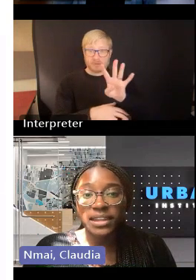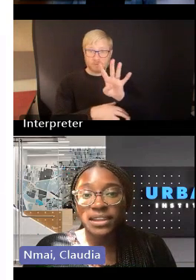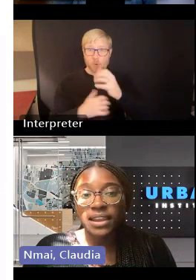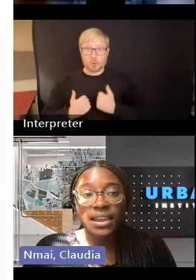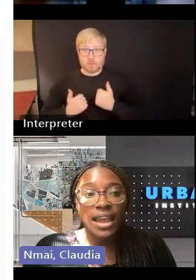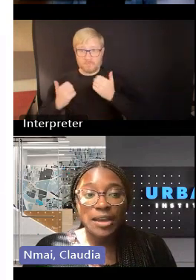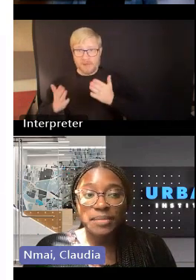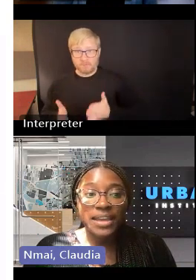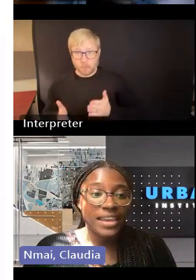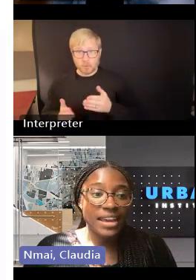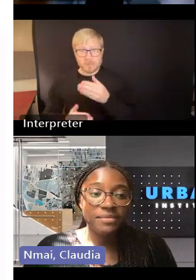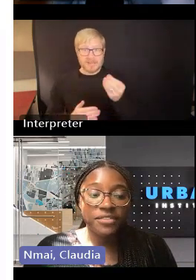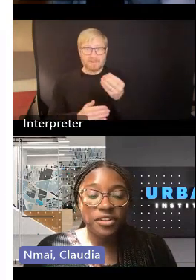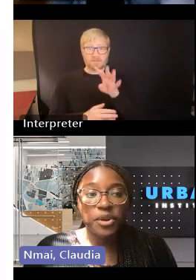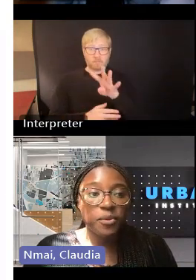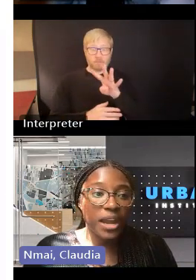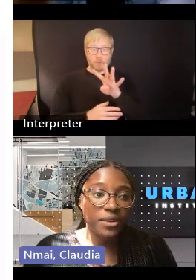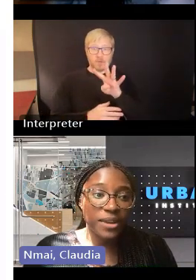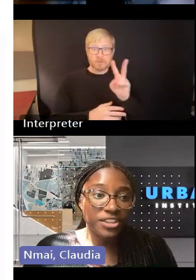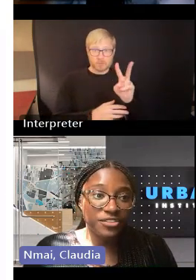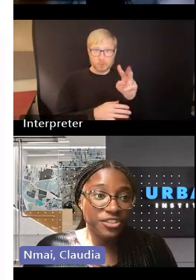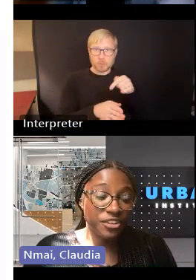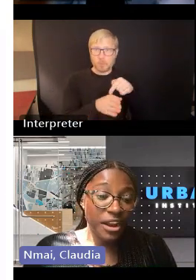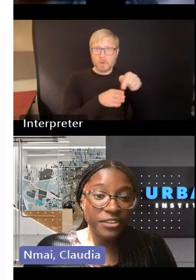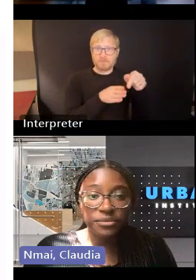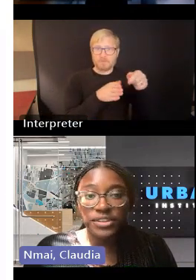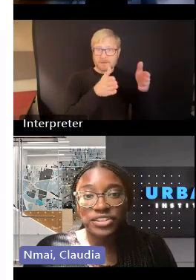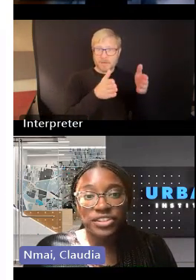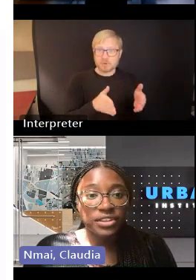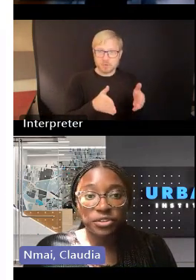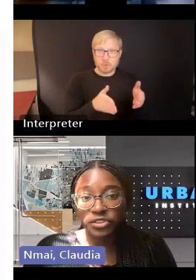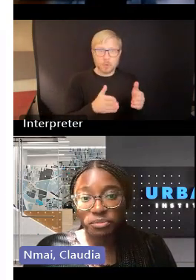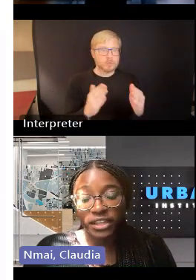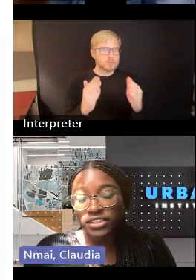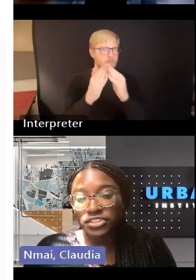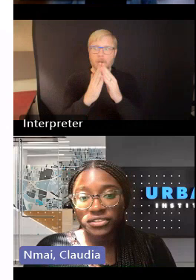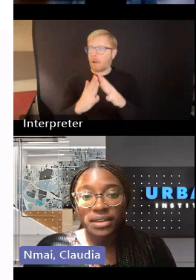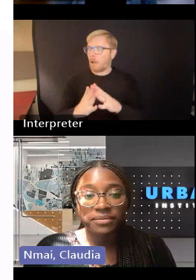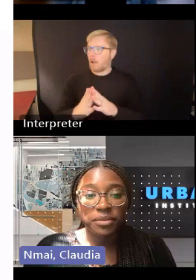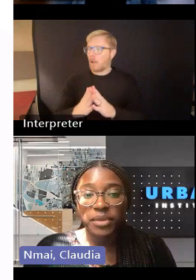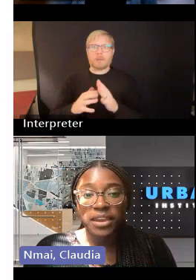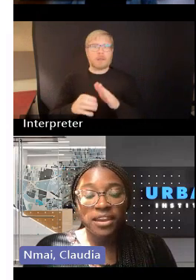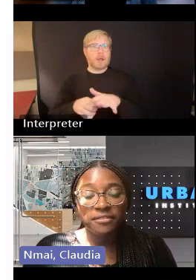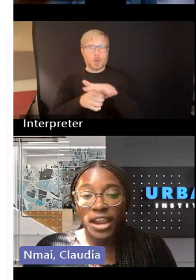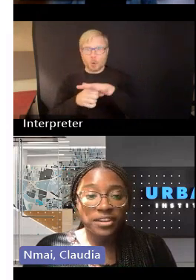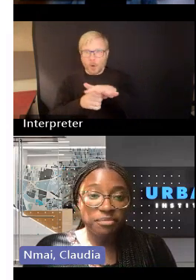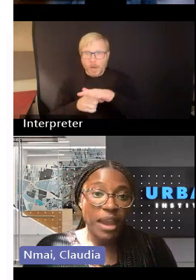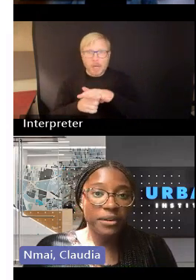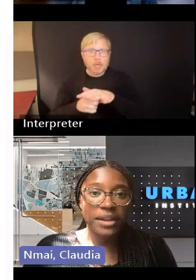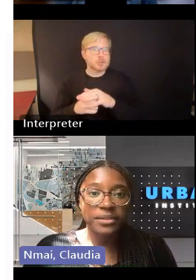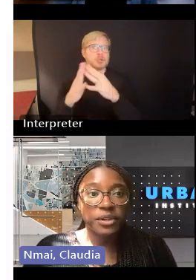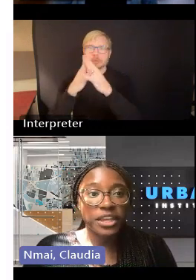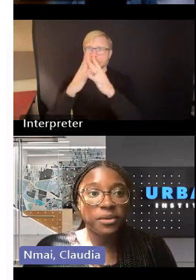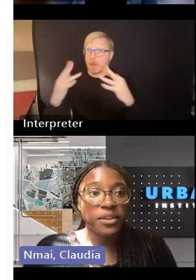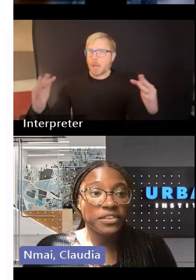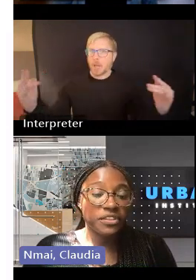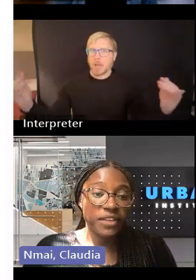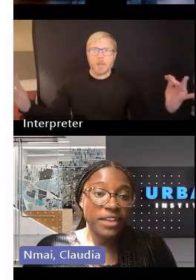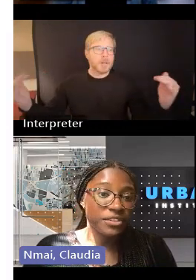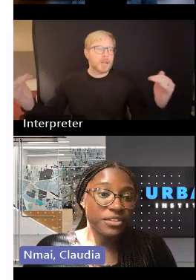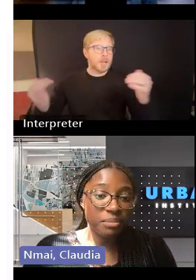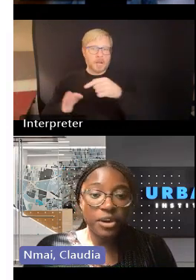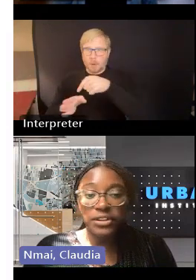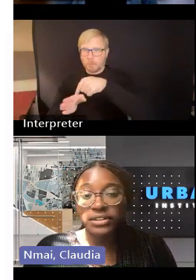who participated, and they come from a wide range of geographic regions, and also the practitioners come from a variety of backgrounds working